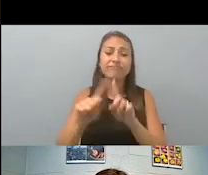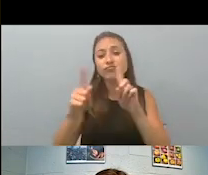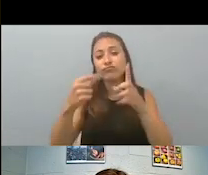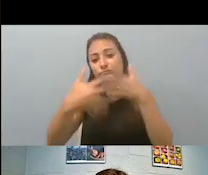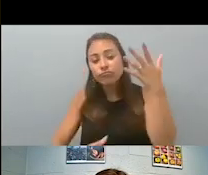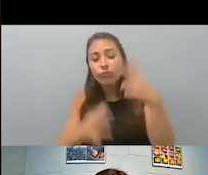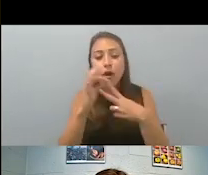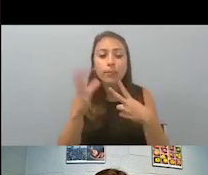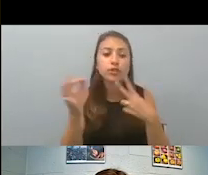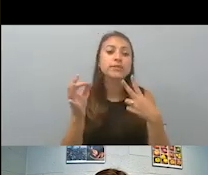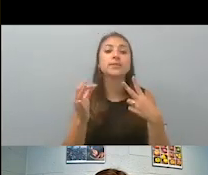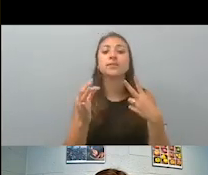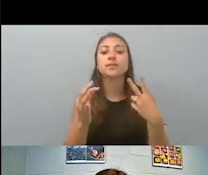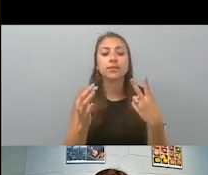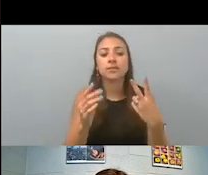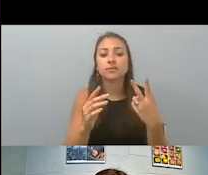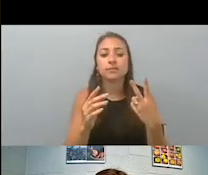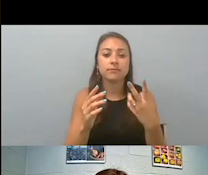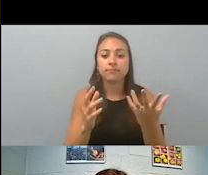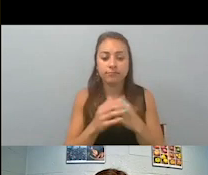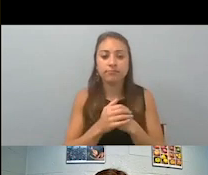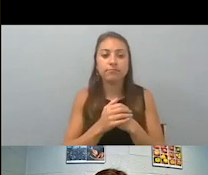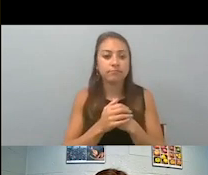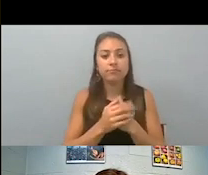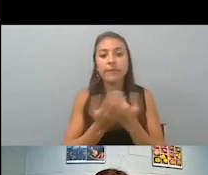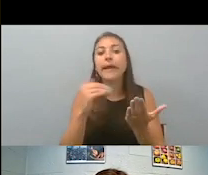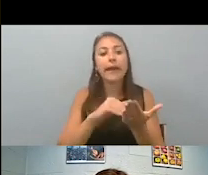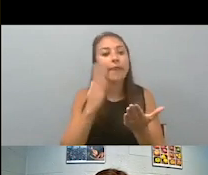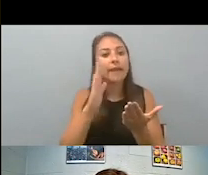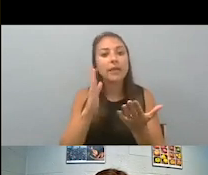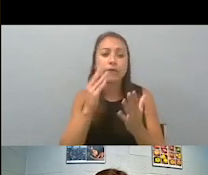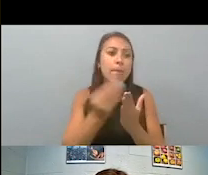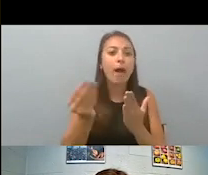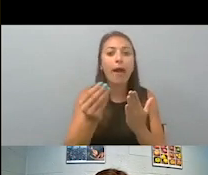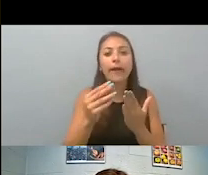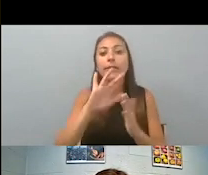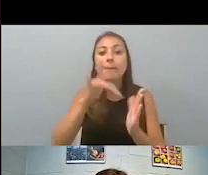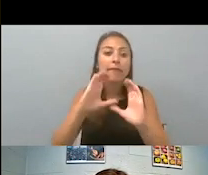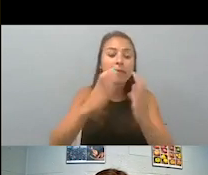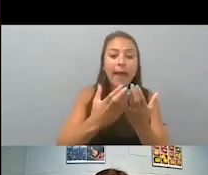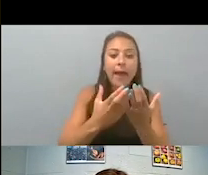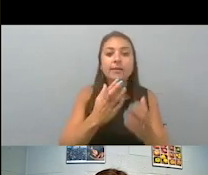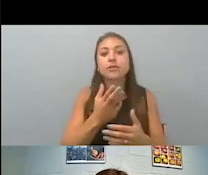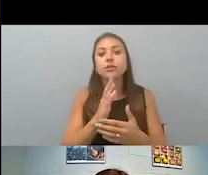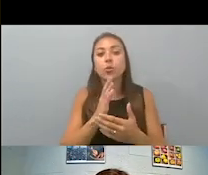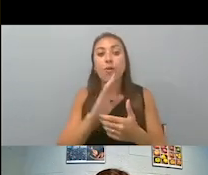options. And kind of on the go things that people can grab in between classes for lunch or a quick